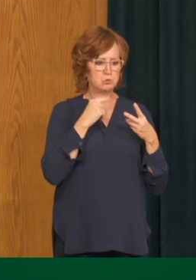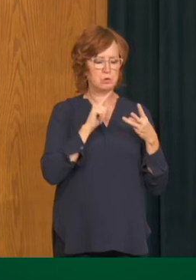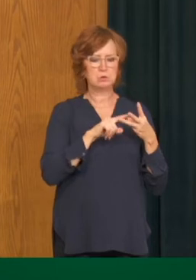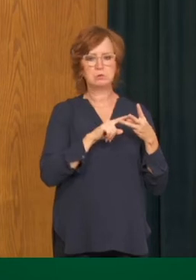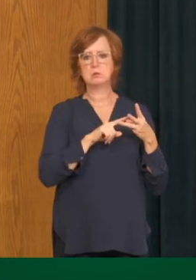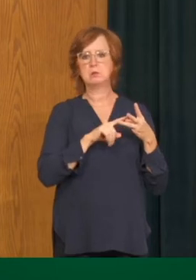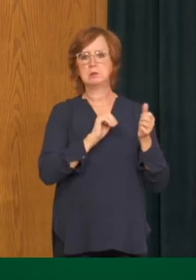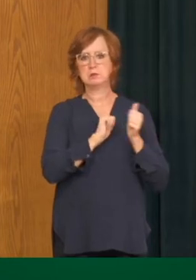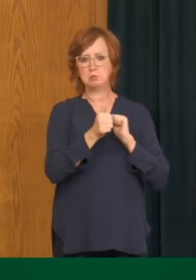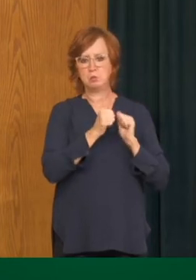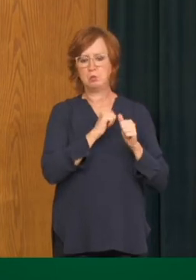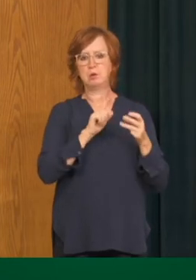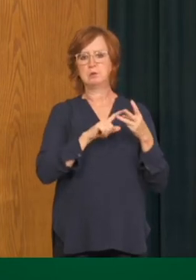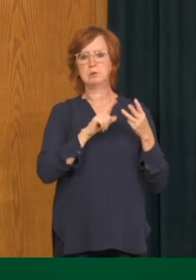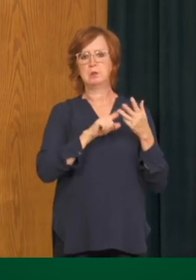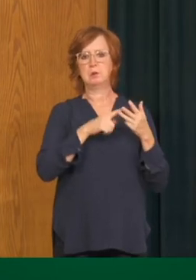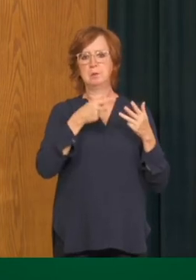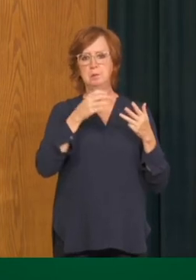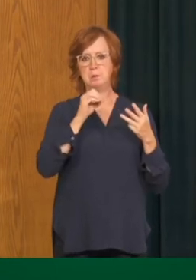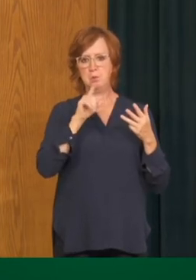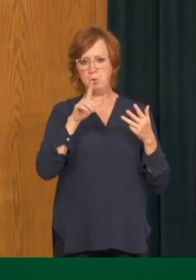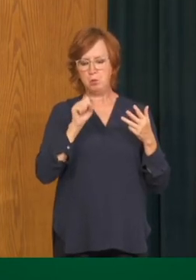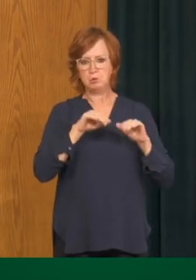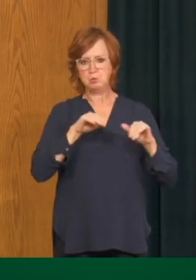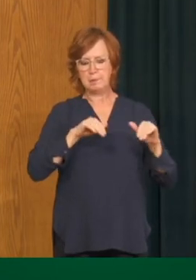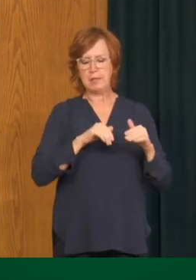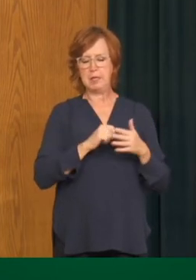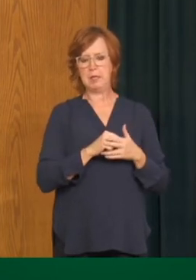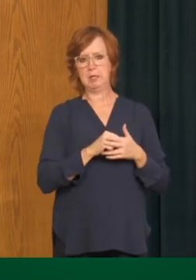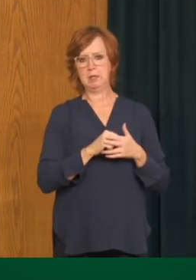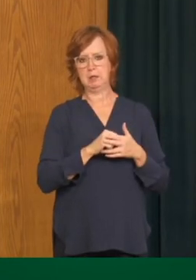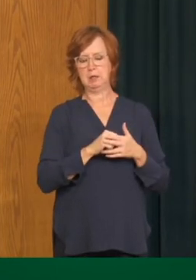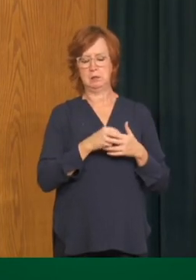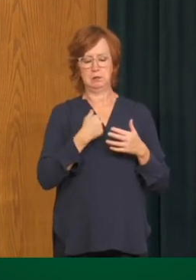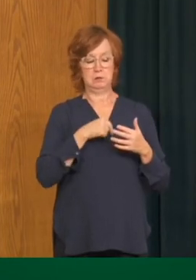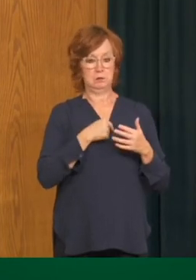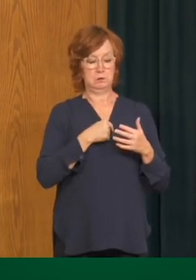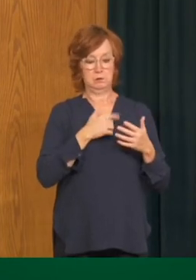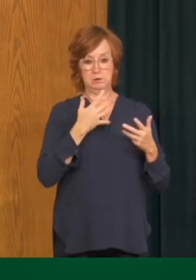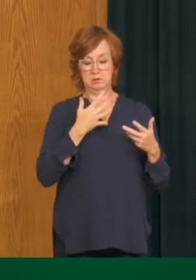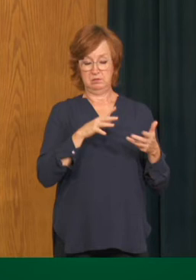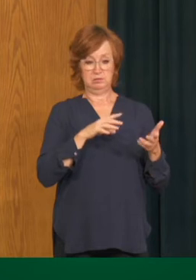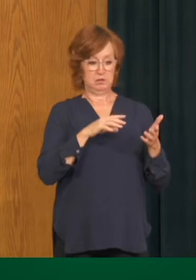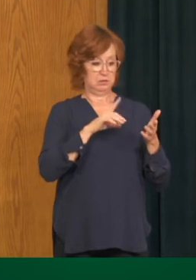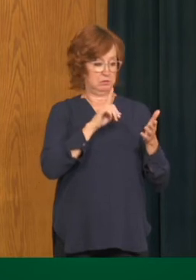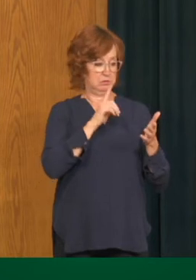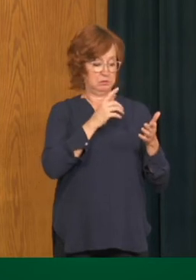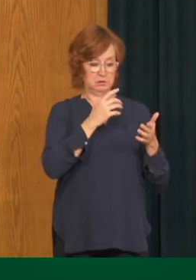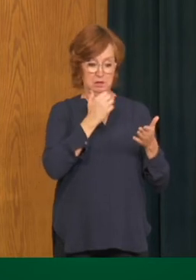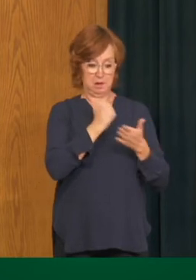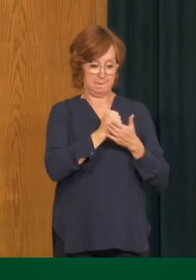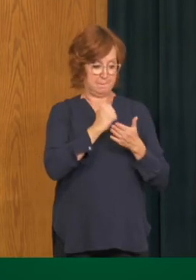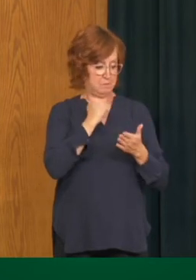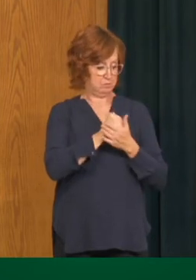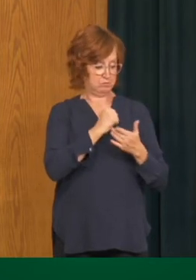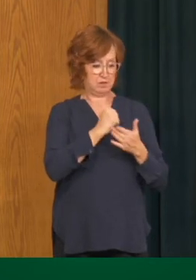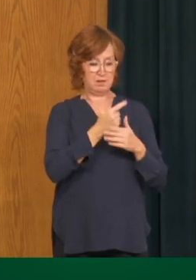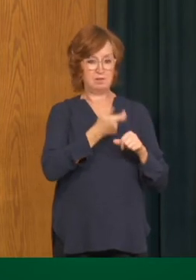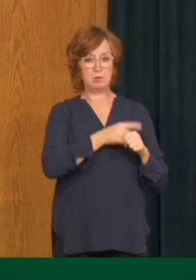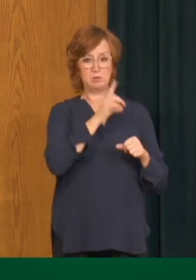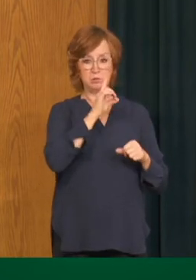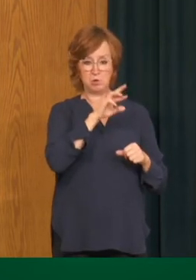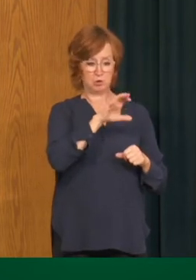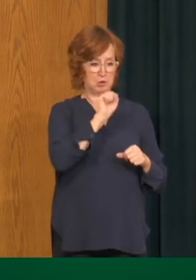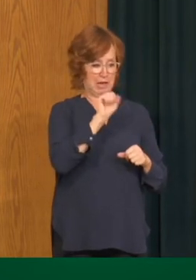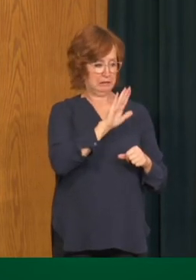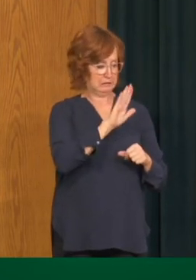parks, our youth athletics here in the province. We are finding our way through this with the best advice of the gentleman to my left, Dr. Shahab,